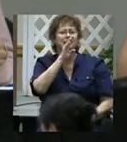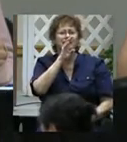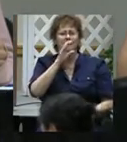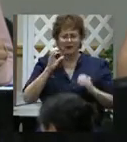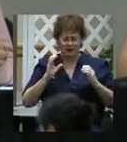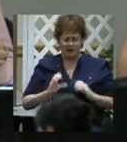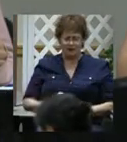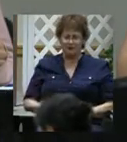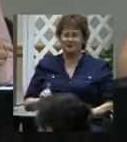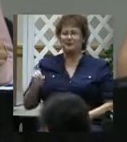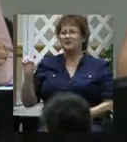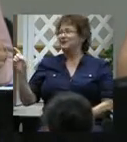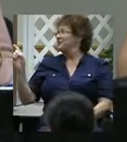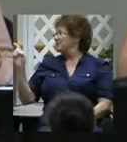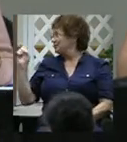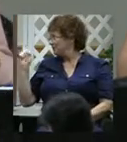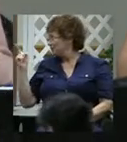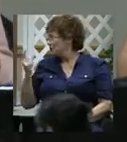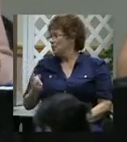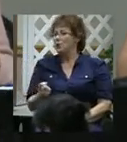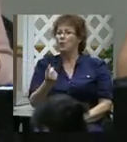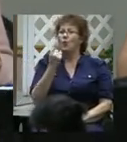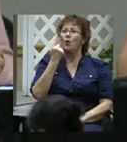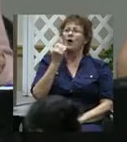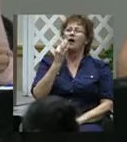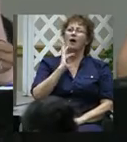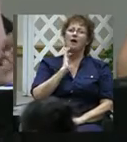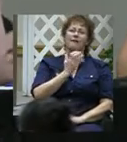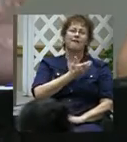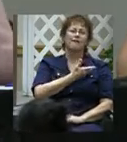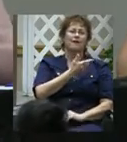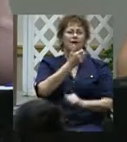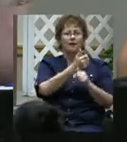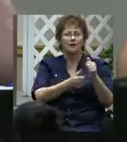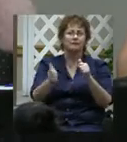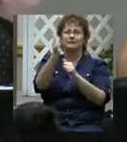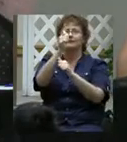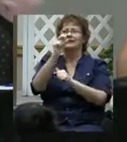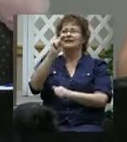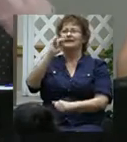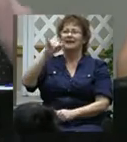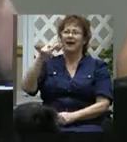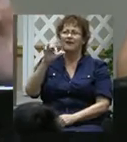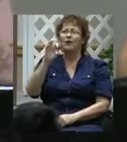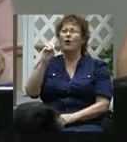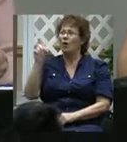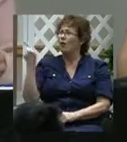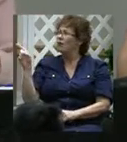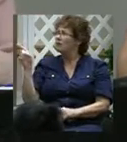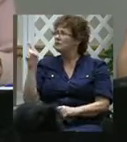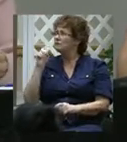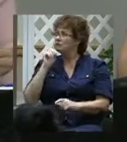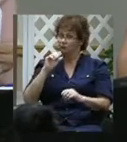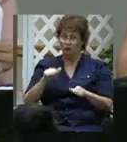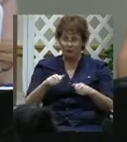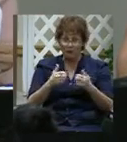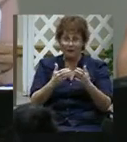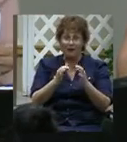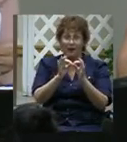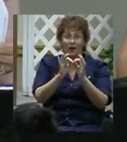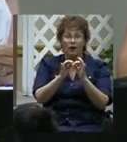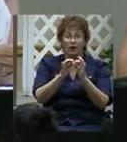And that was Charlene. She is from the 11th Judicial District, where Navajo is really one of the languages that we provide